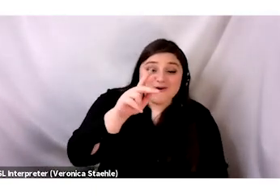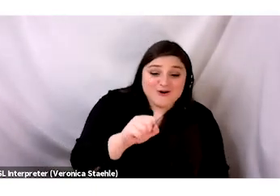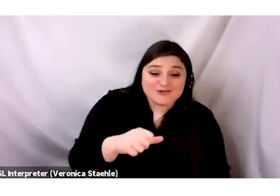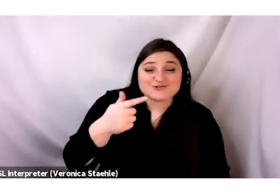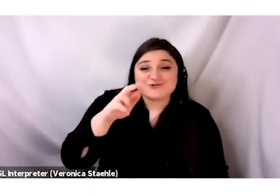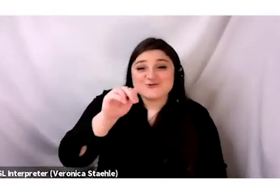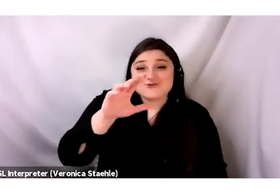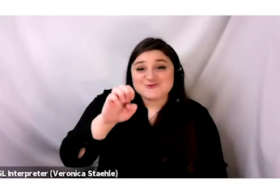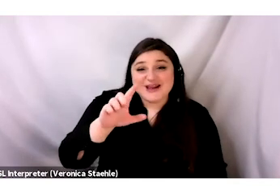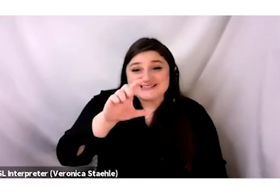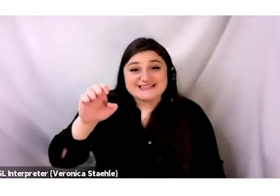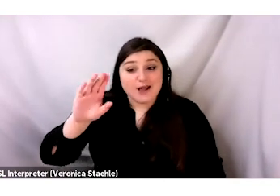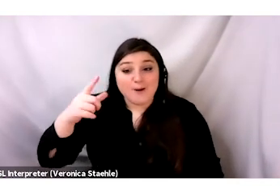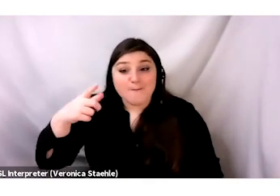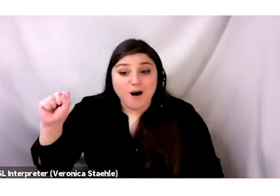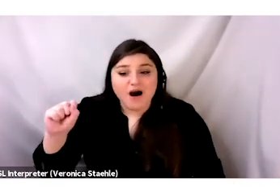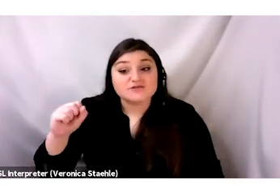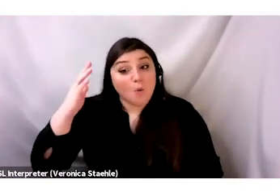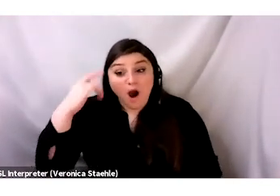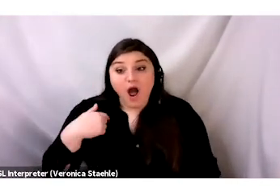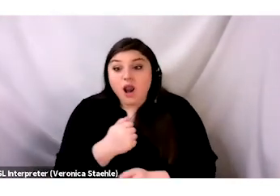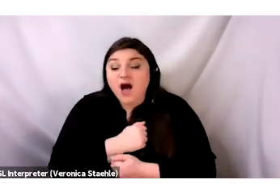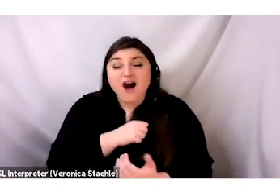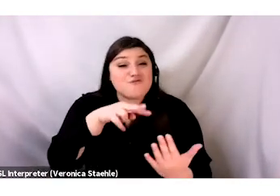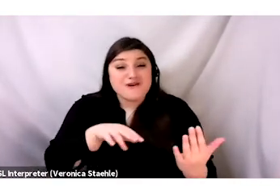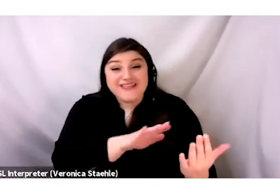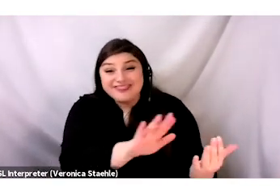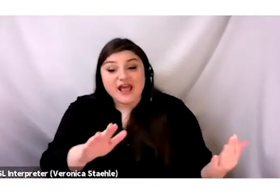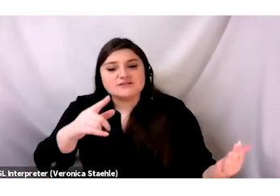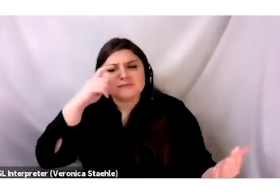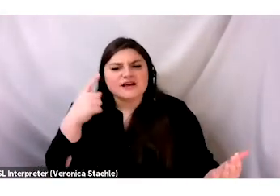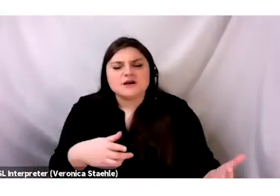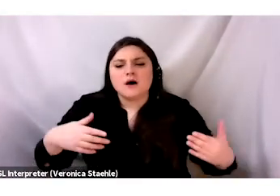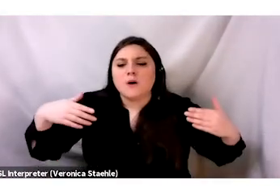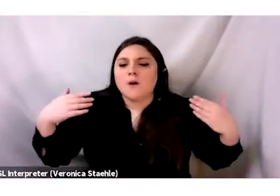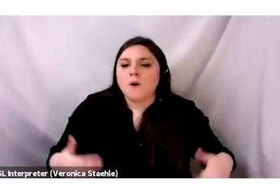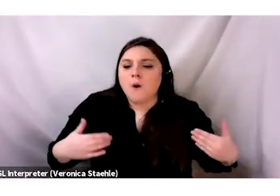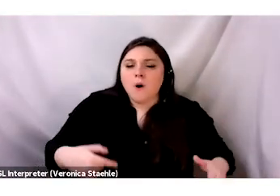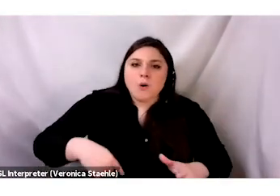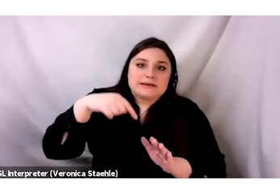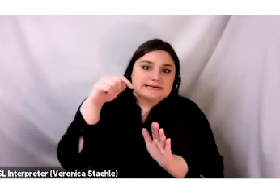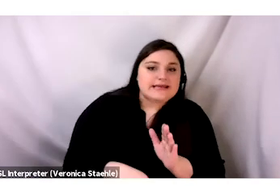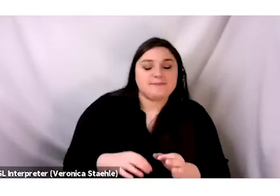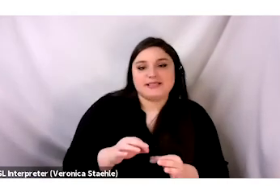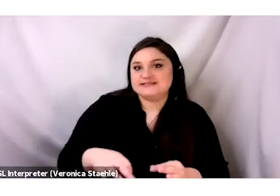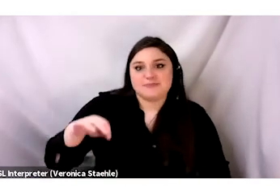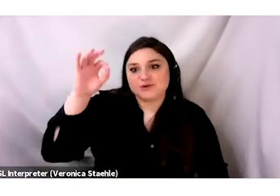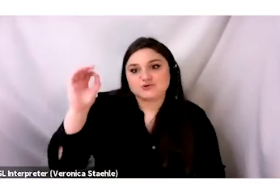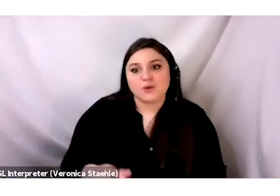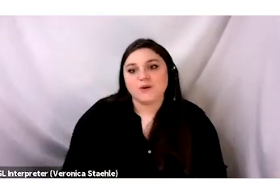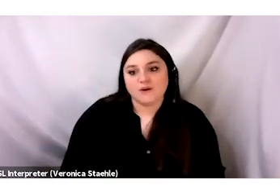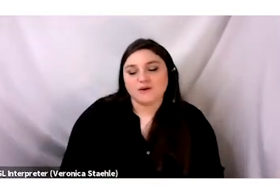incredible thinkers and activists who've created real change in this world, to see how deeply spiritual their writing is, because it is such a reminder